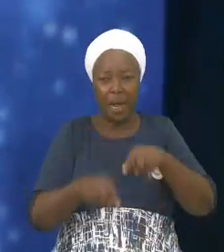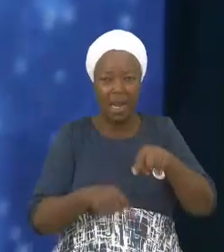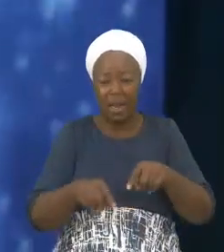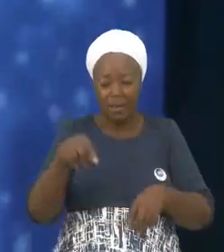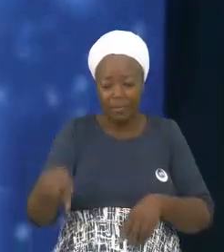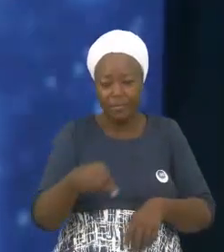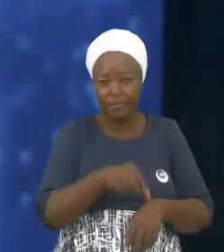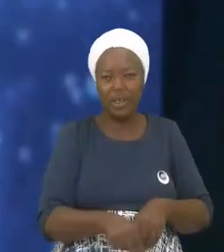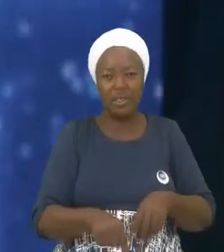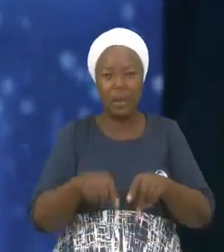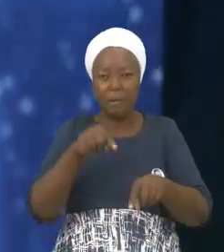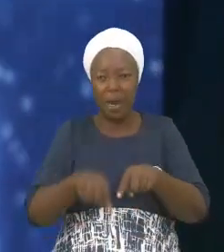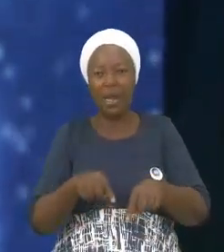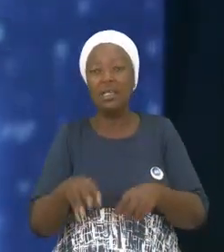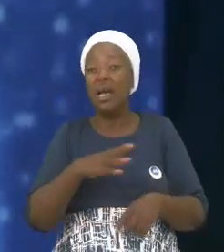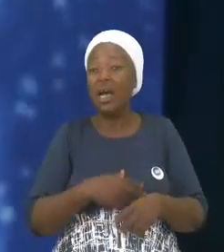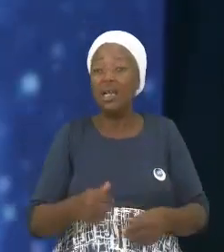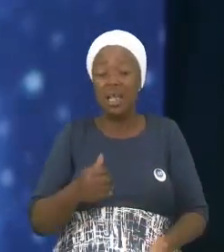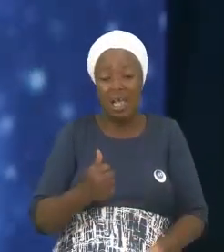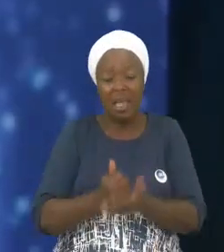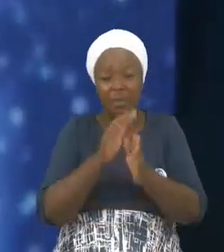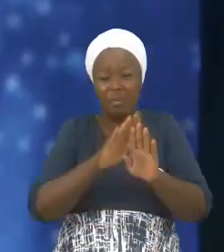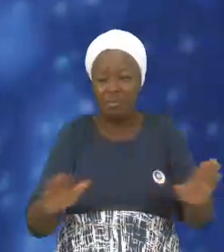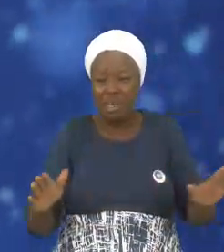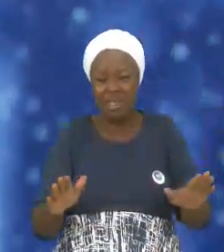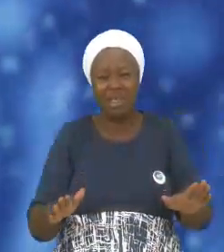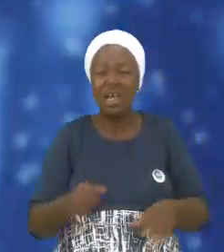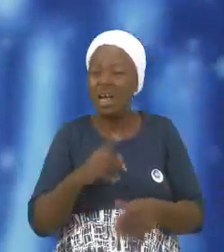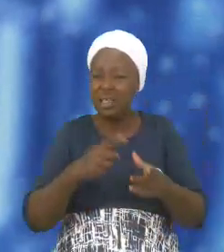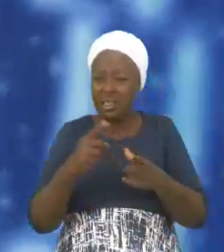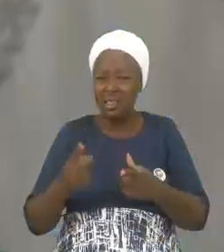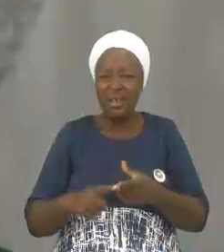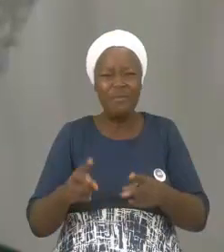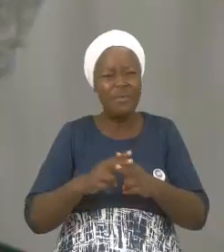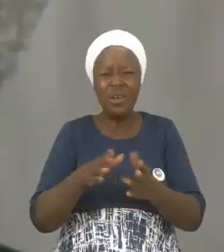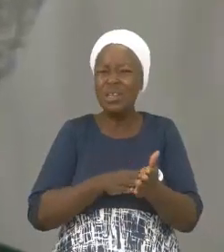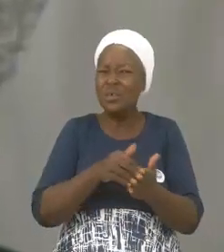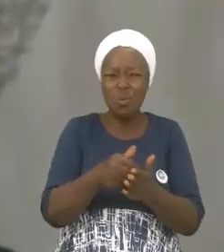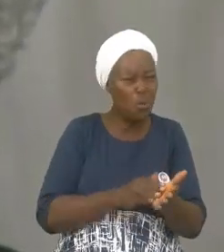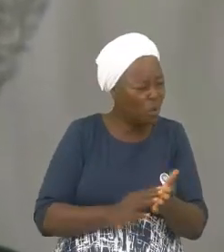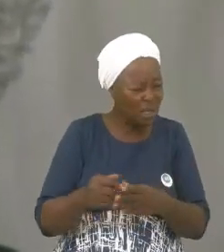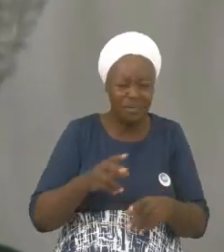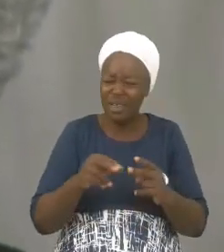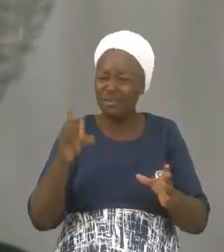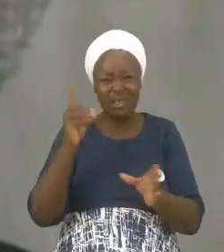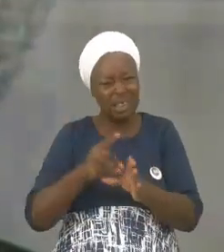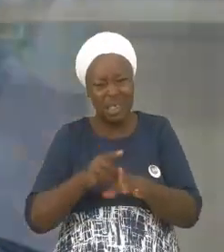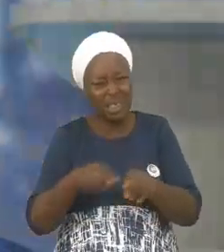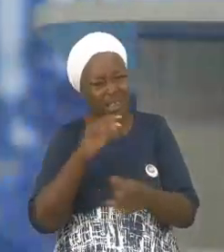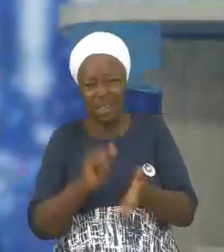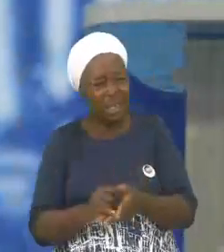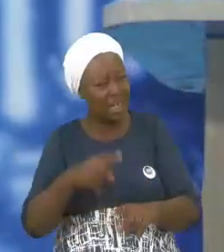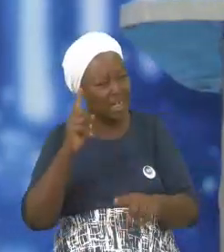paralyzed, helpless, impotent, and could not make any move at all. And then put